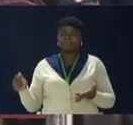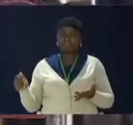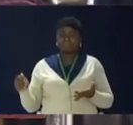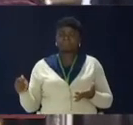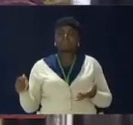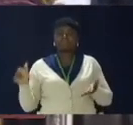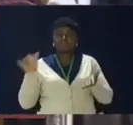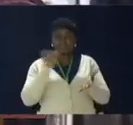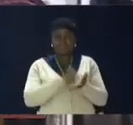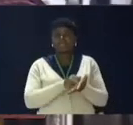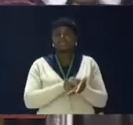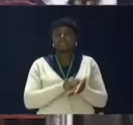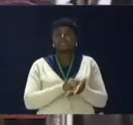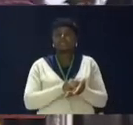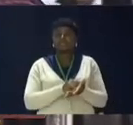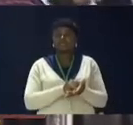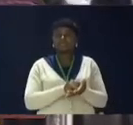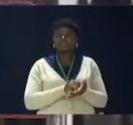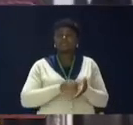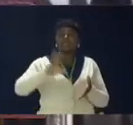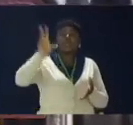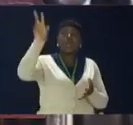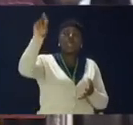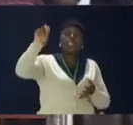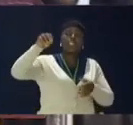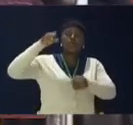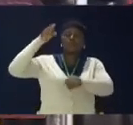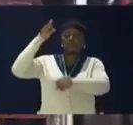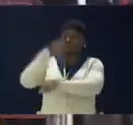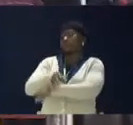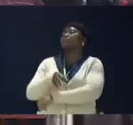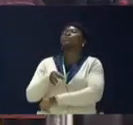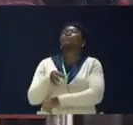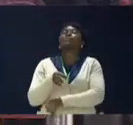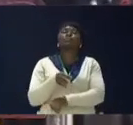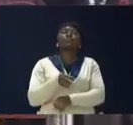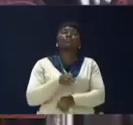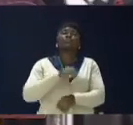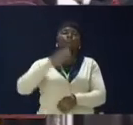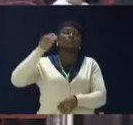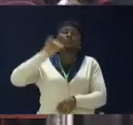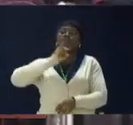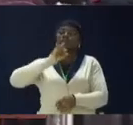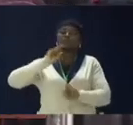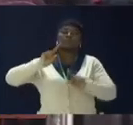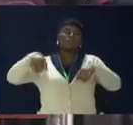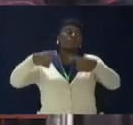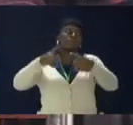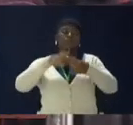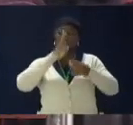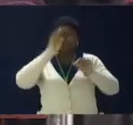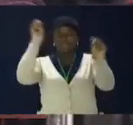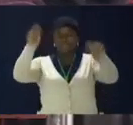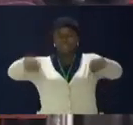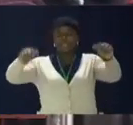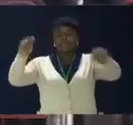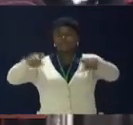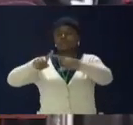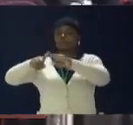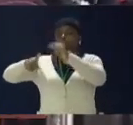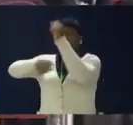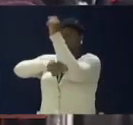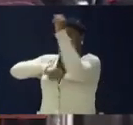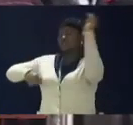that no force is going to be able to steal your blessing.